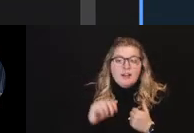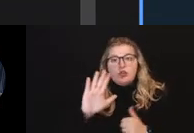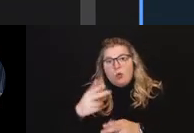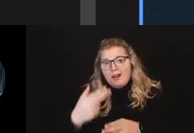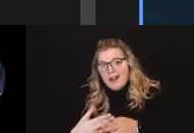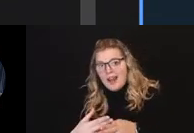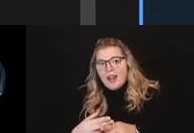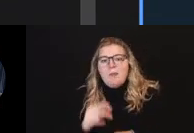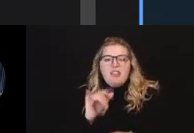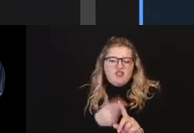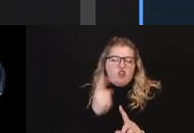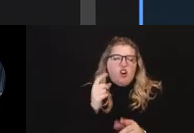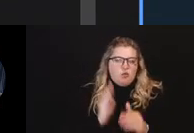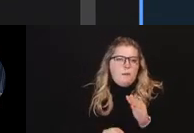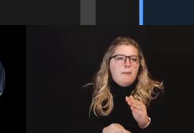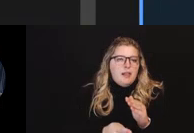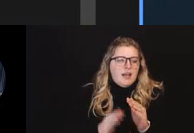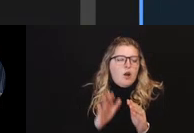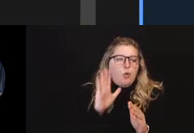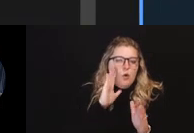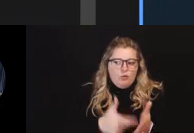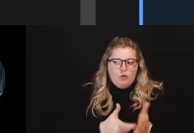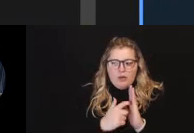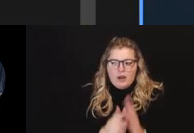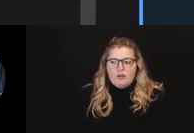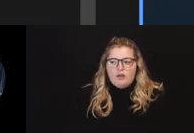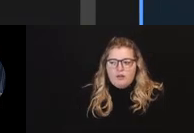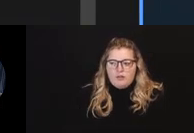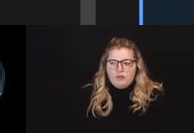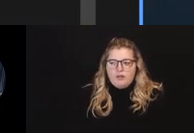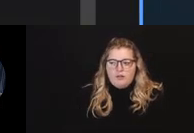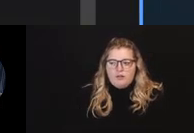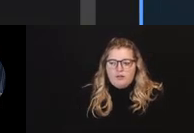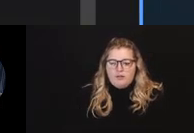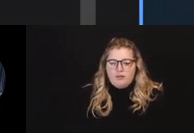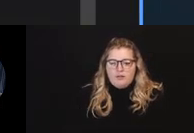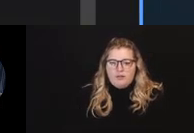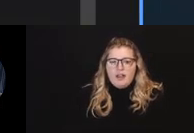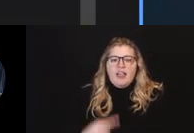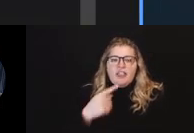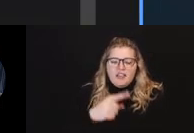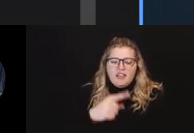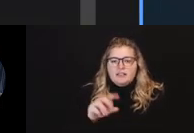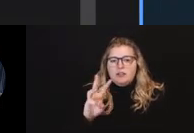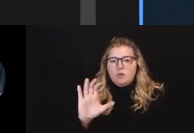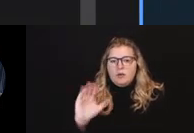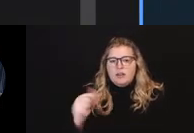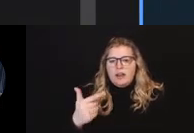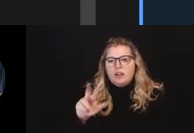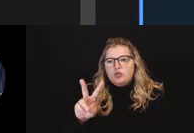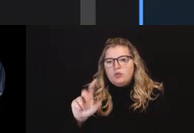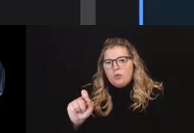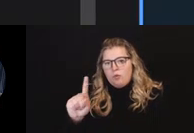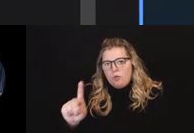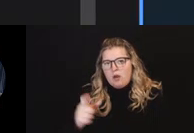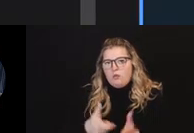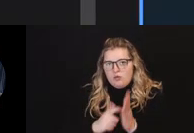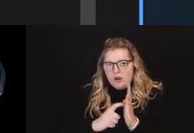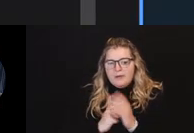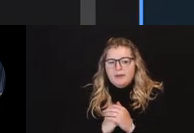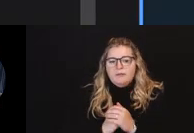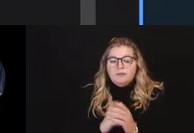where the autocomplete attribute would be a requirement. So yes, that is a WCAG 2.1 requirement. I did admit, I think